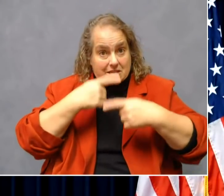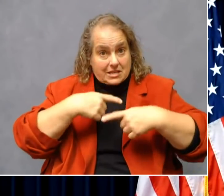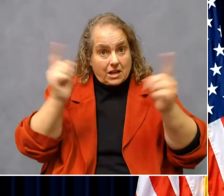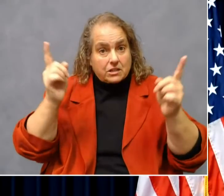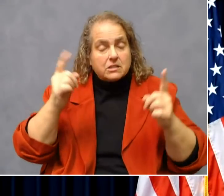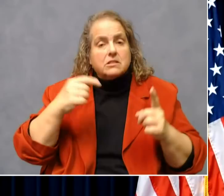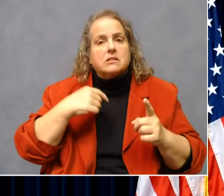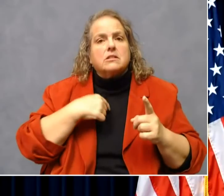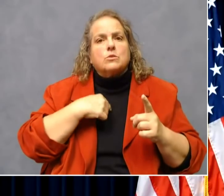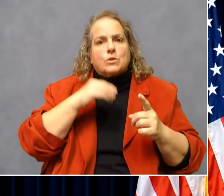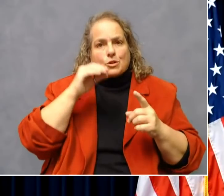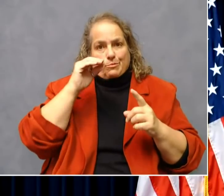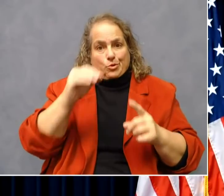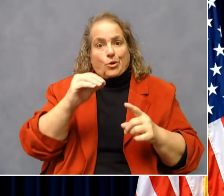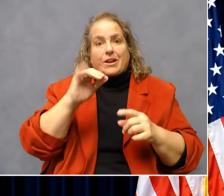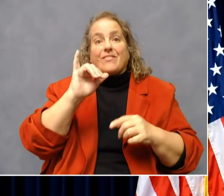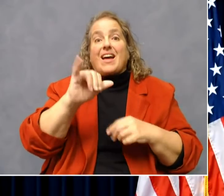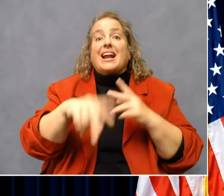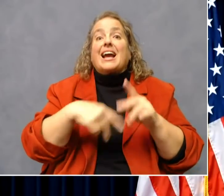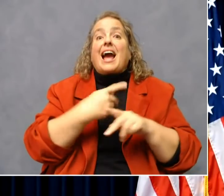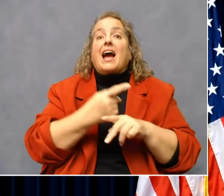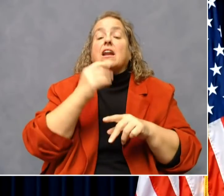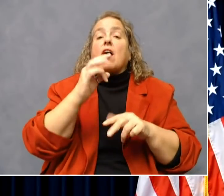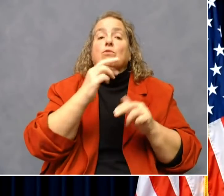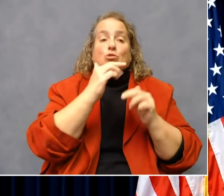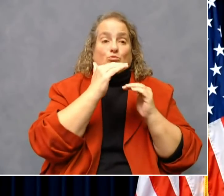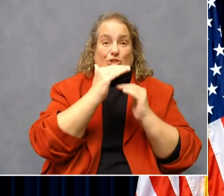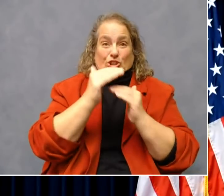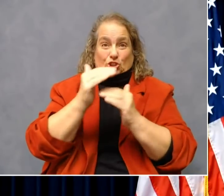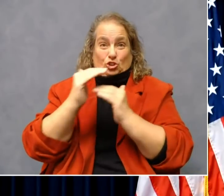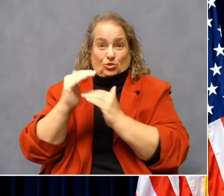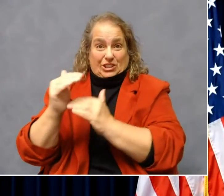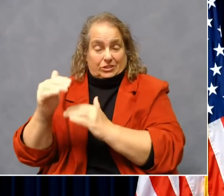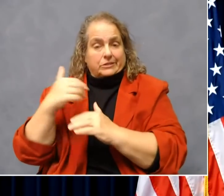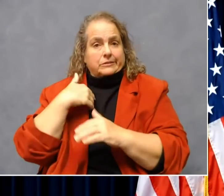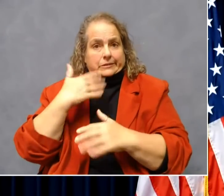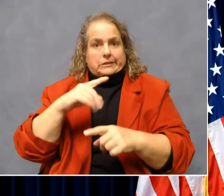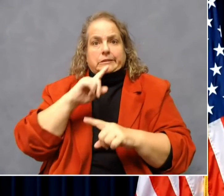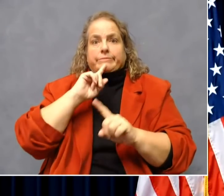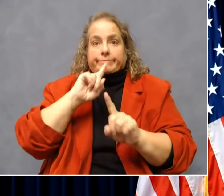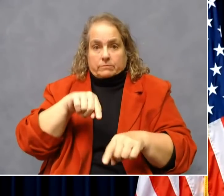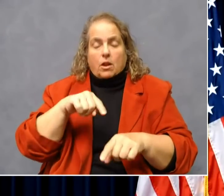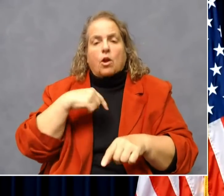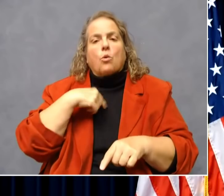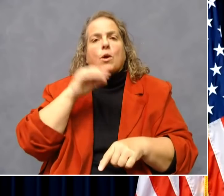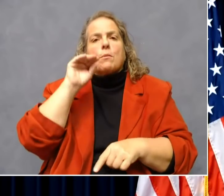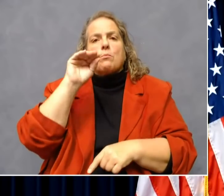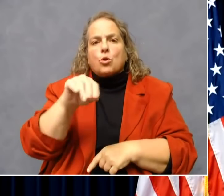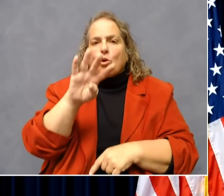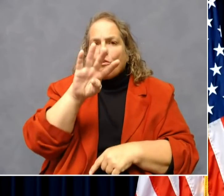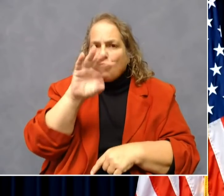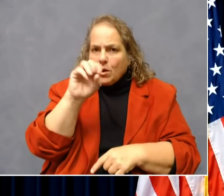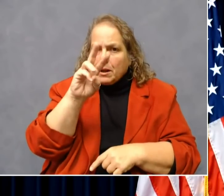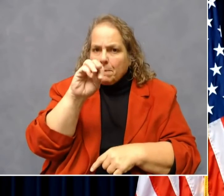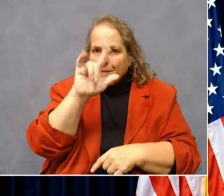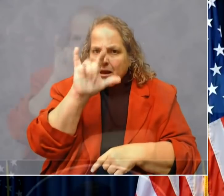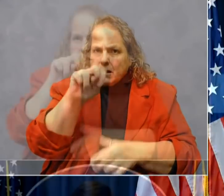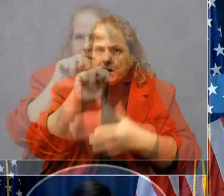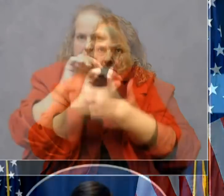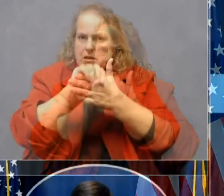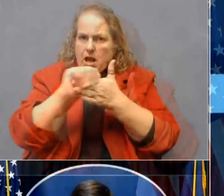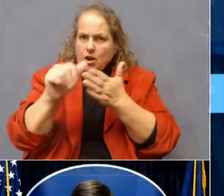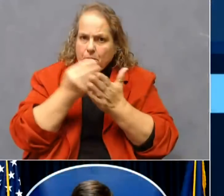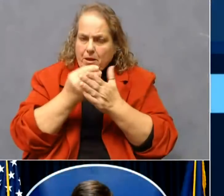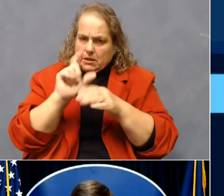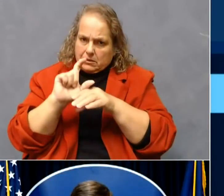place that we were creating a fund, a $40 million fund for bars and restaurants impacted by this latest step. If